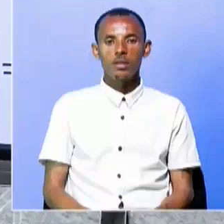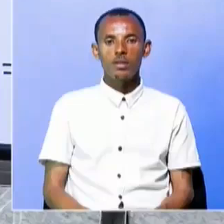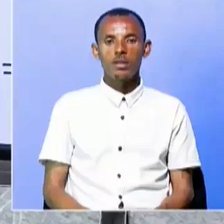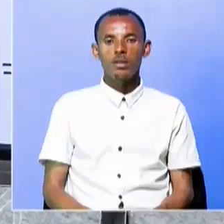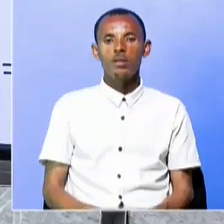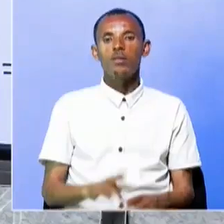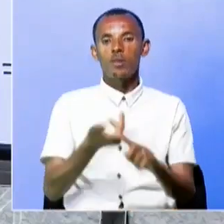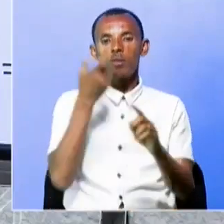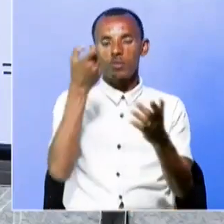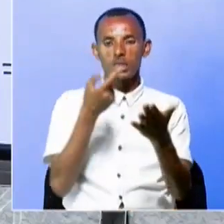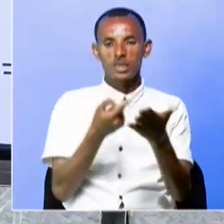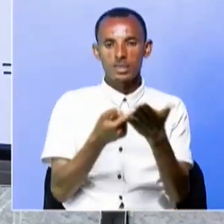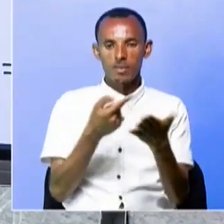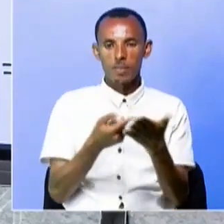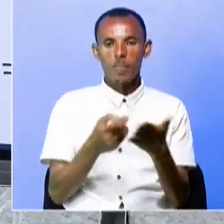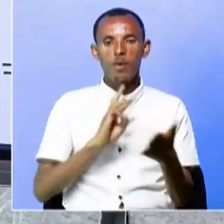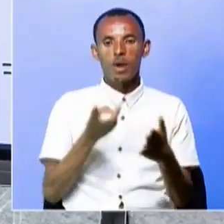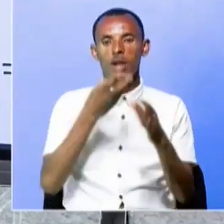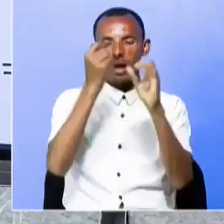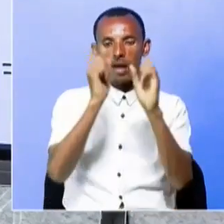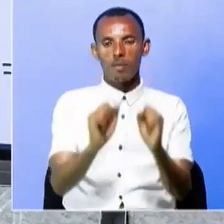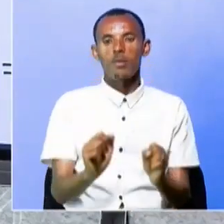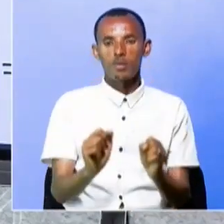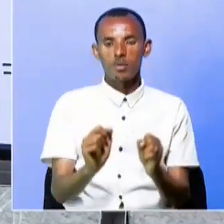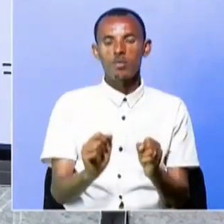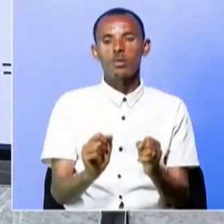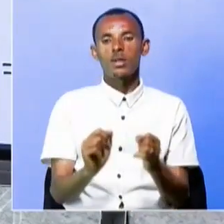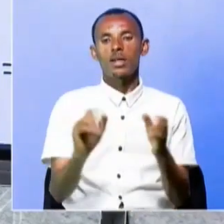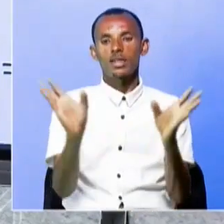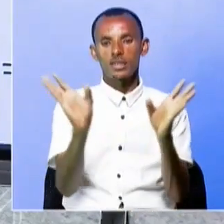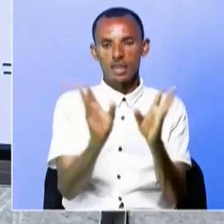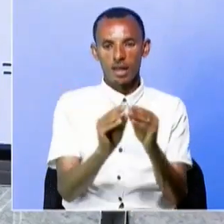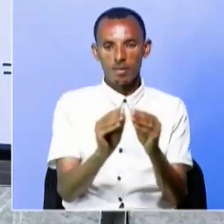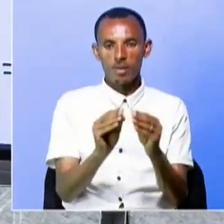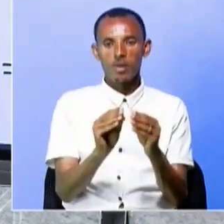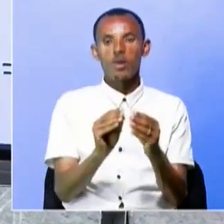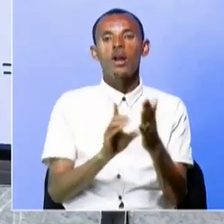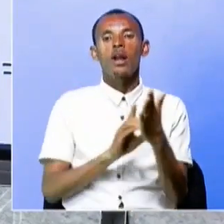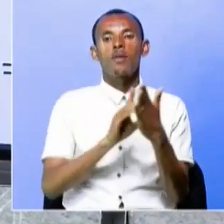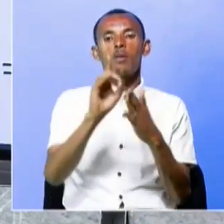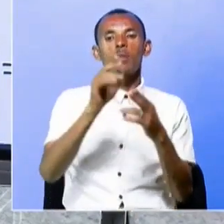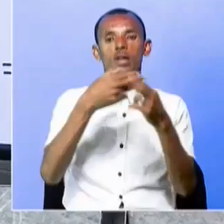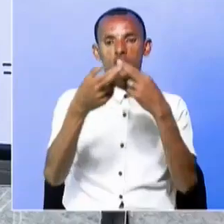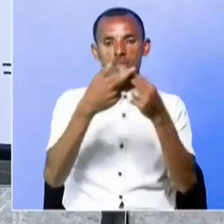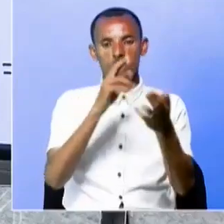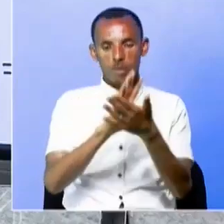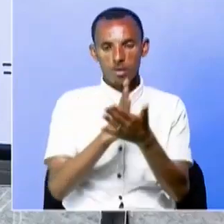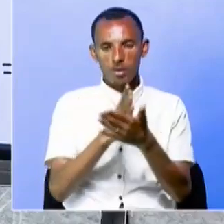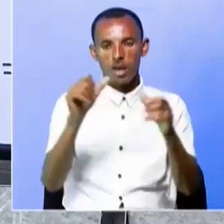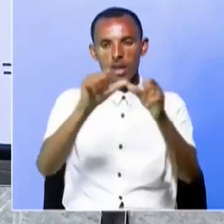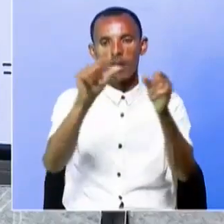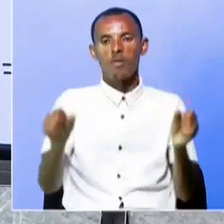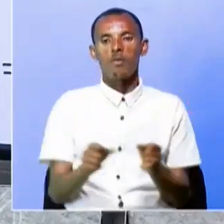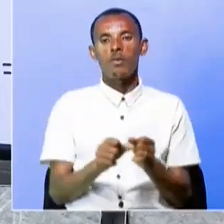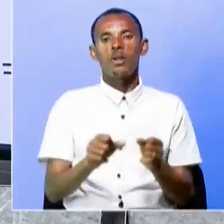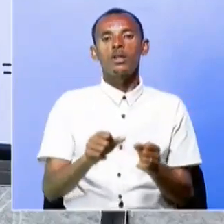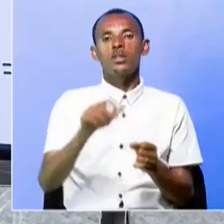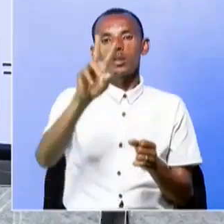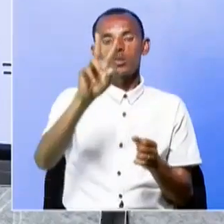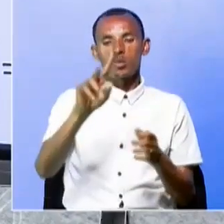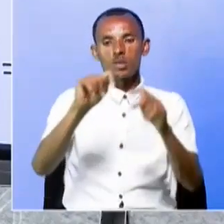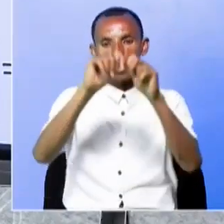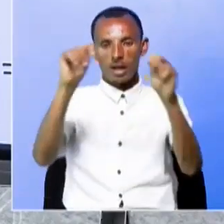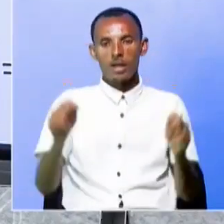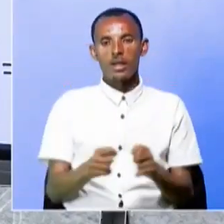so from this, we are able to extract or develop a relationship between the area of the two triangles, right?